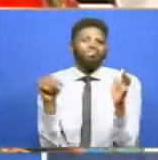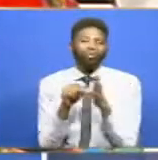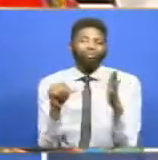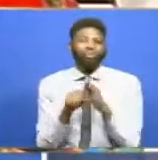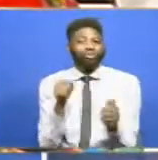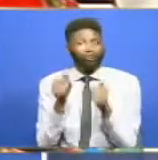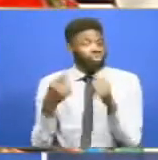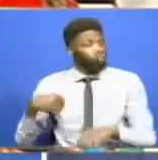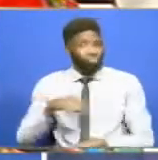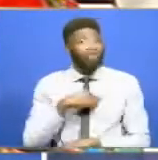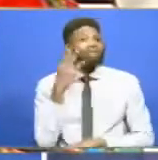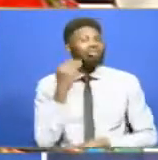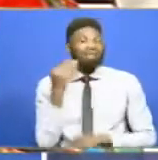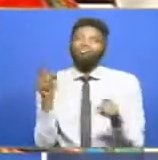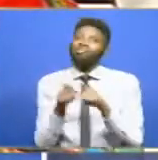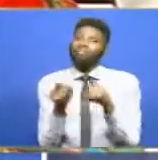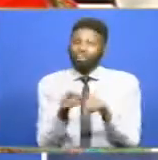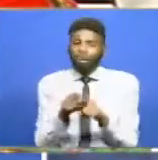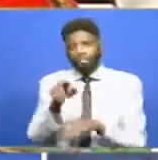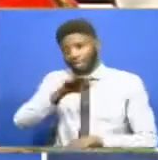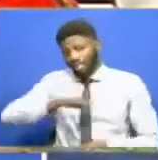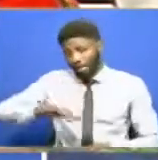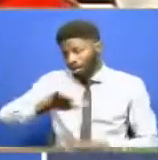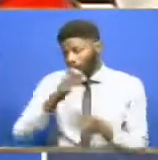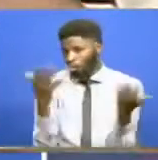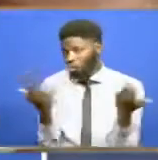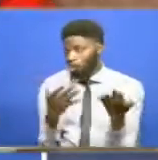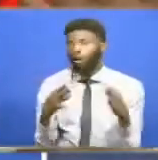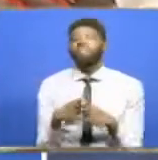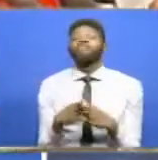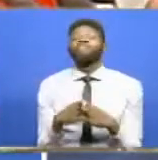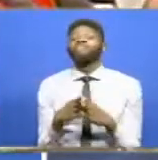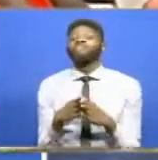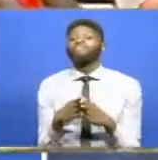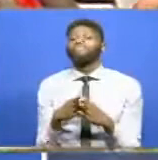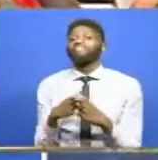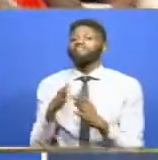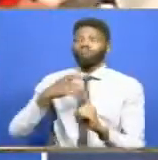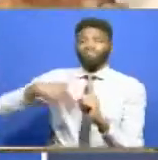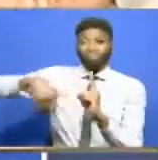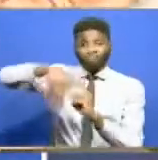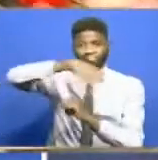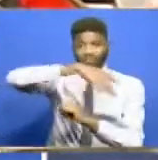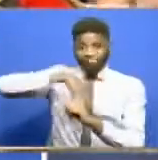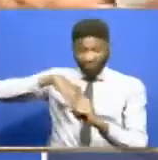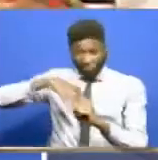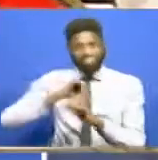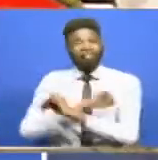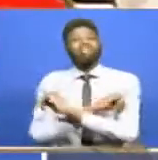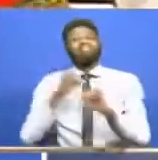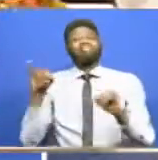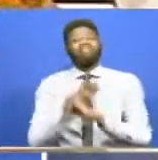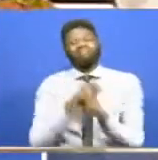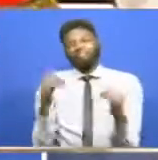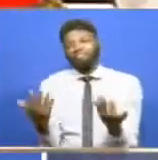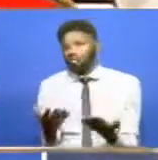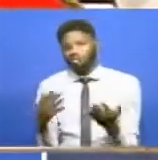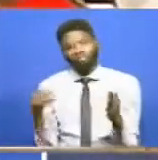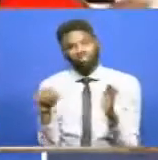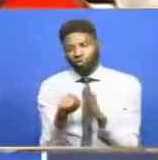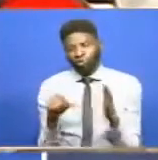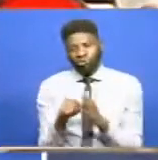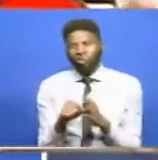facing. And also the bit of when it comes to the surrounding being clean, because we have very many